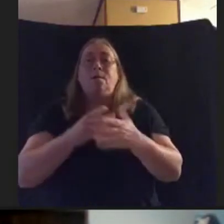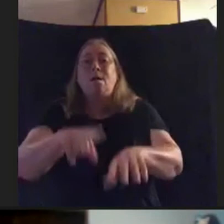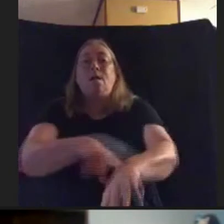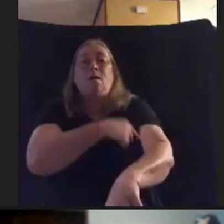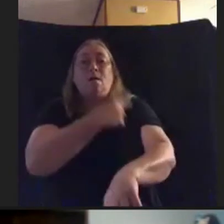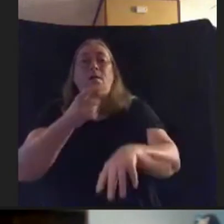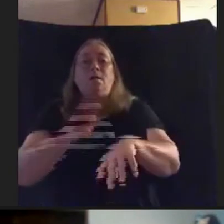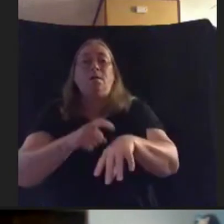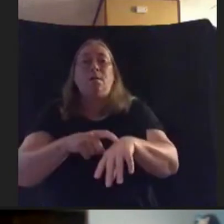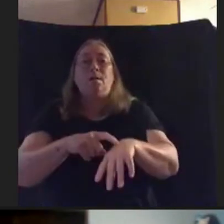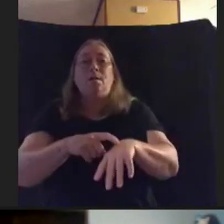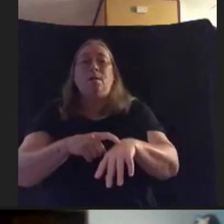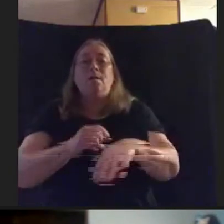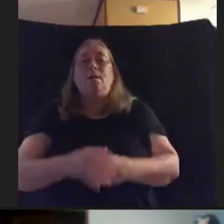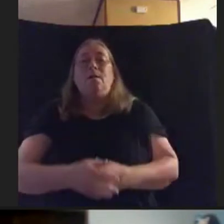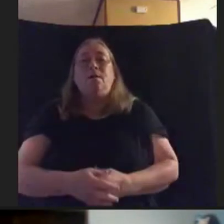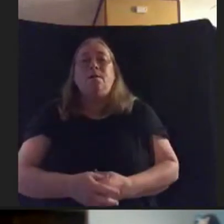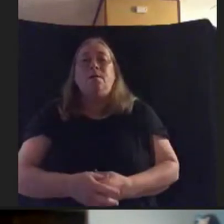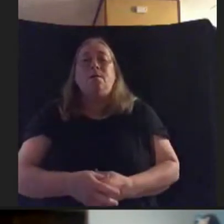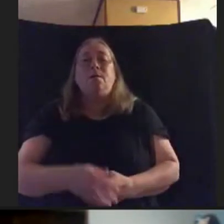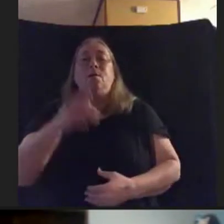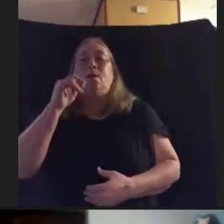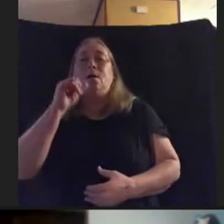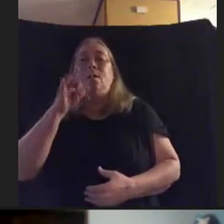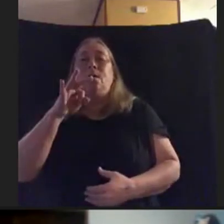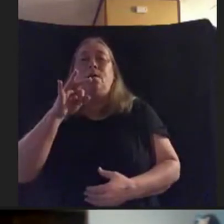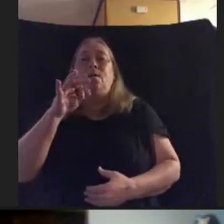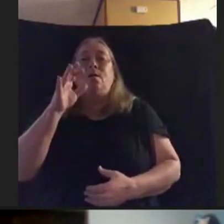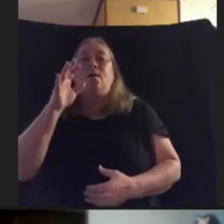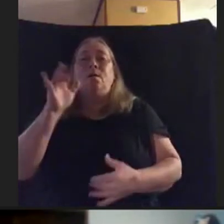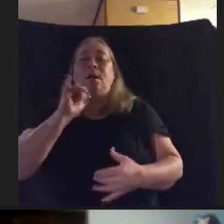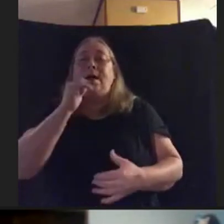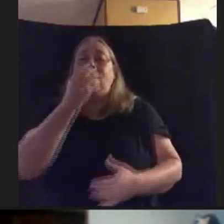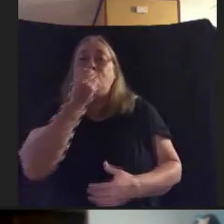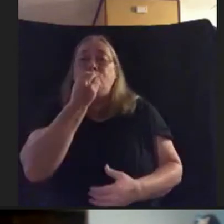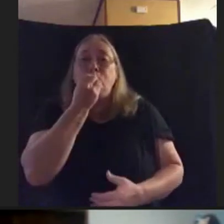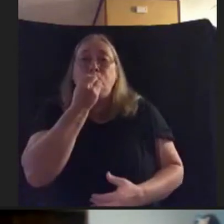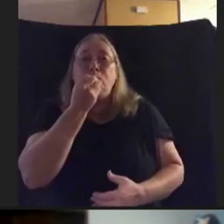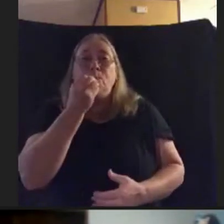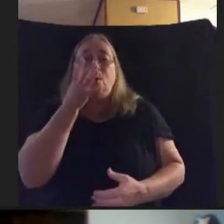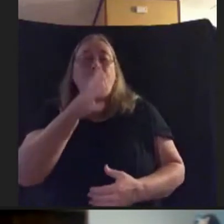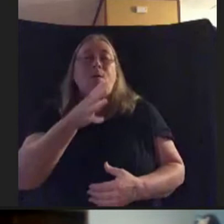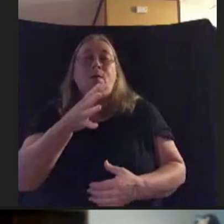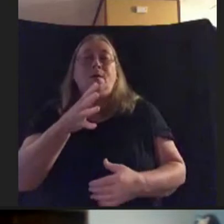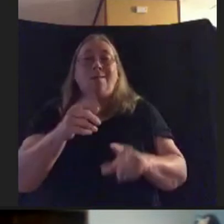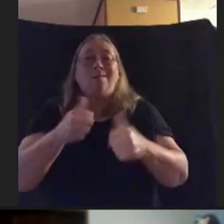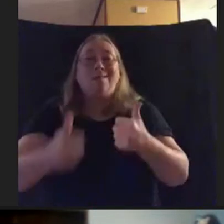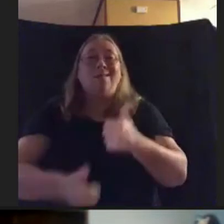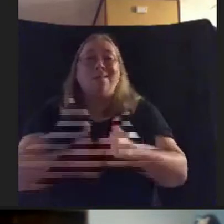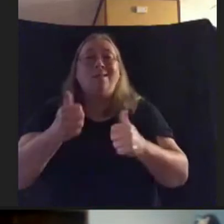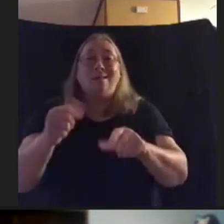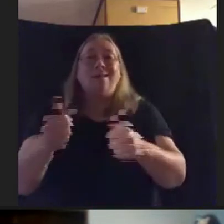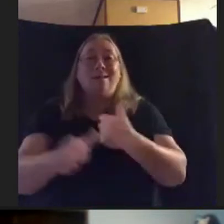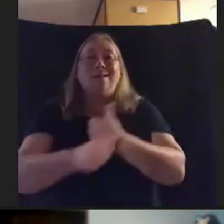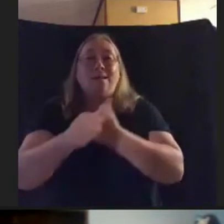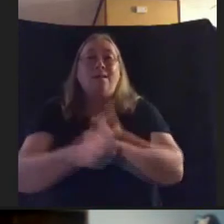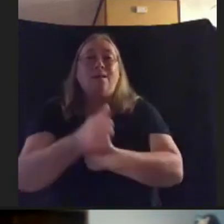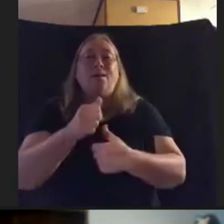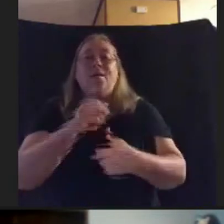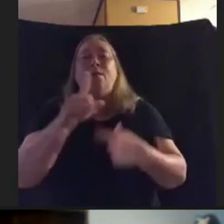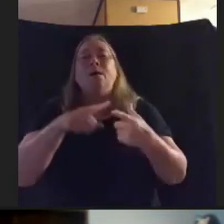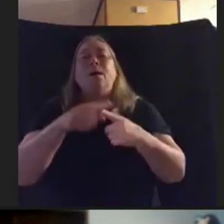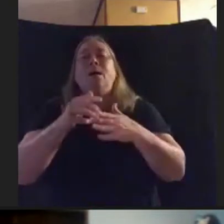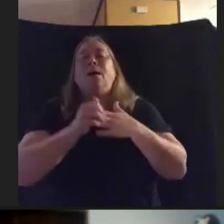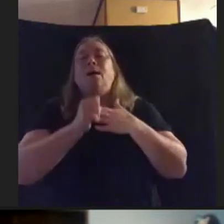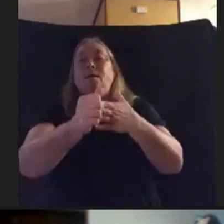air circulation, you're going to be at higher risk. And especially meals. Meals are exceptionally dangerous. And I've spoken with leadership about how important